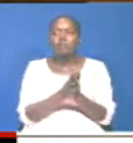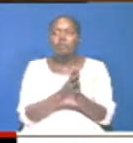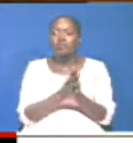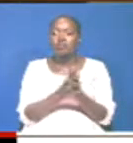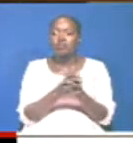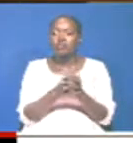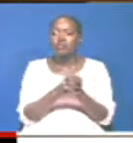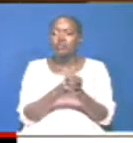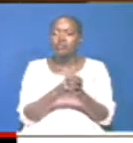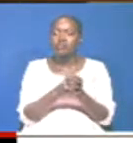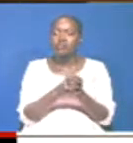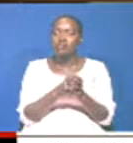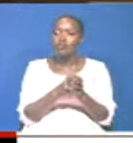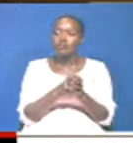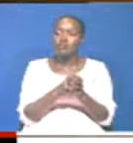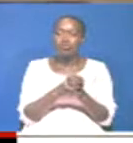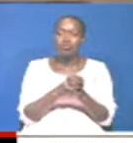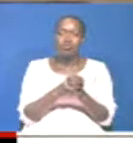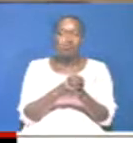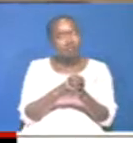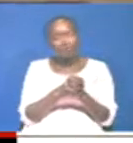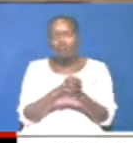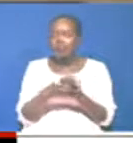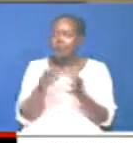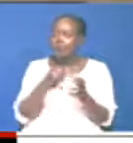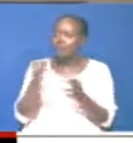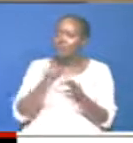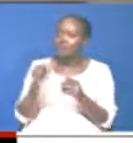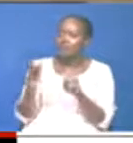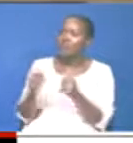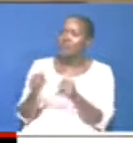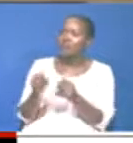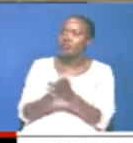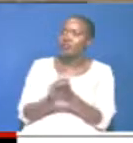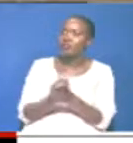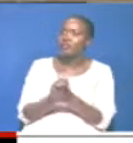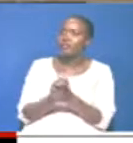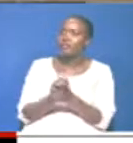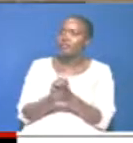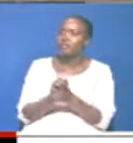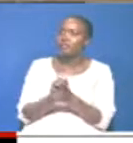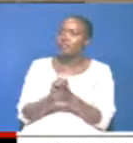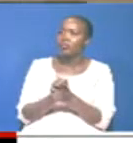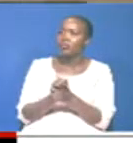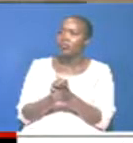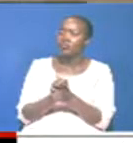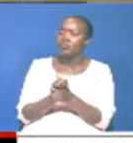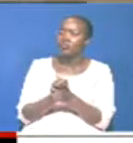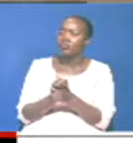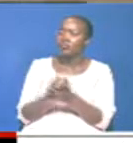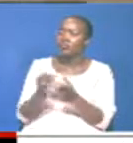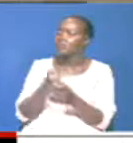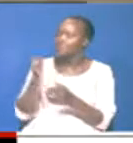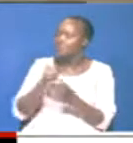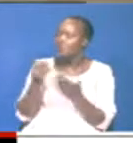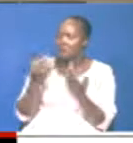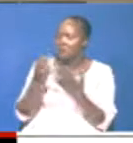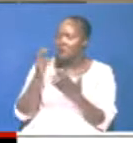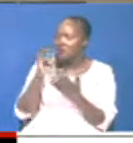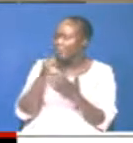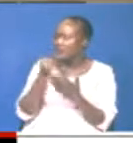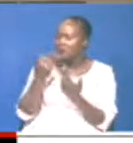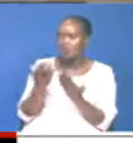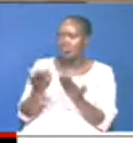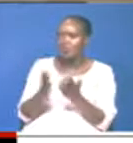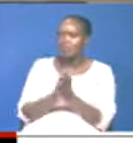kazi bwana. Sijazeeka sana. Sijui lakini niko na taarifa hapo. Sina macho wana mazuri bwana. Unajua sasa nishazeeka mawani sijui itakuwaje. Hiyo